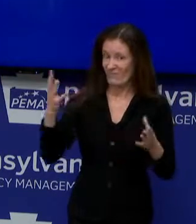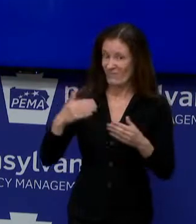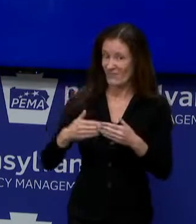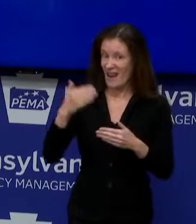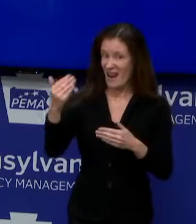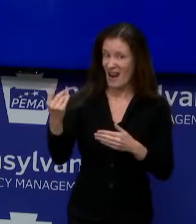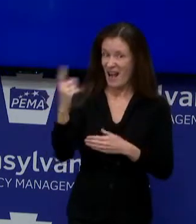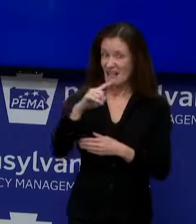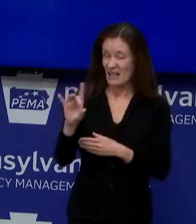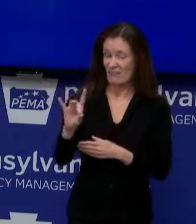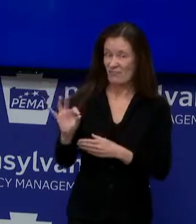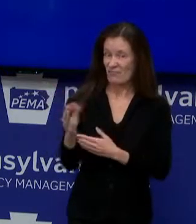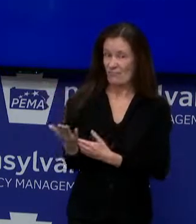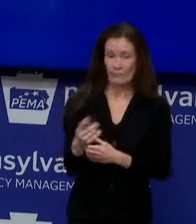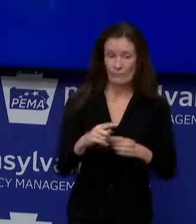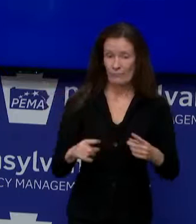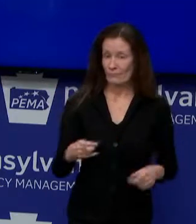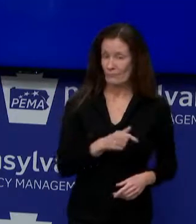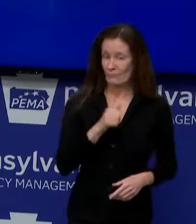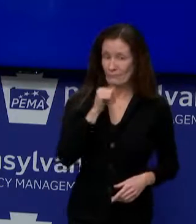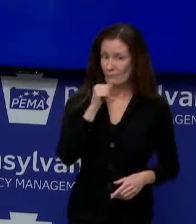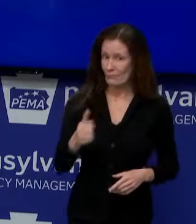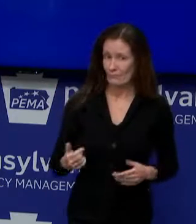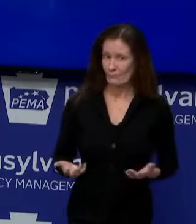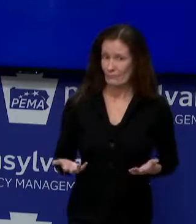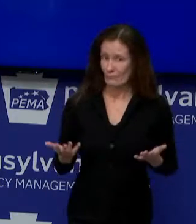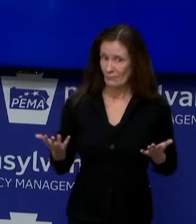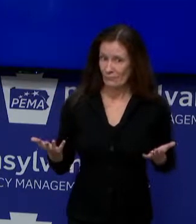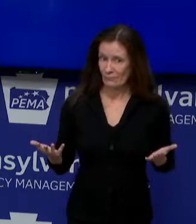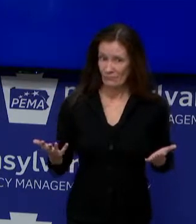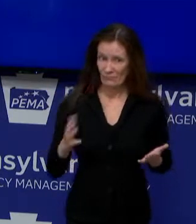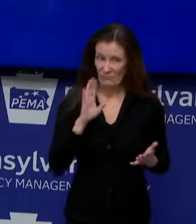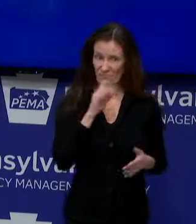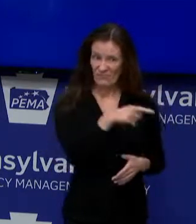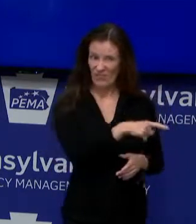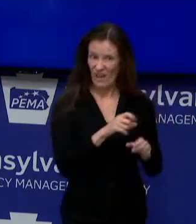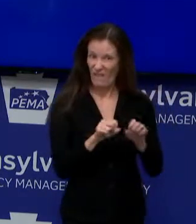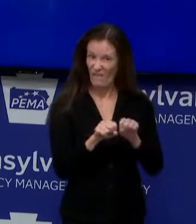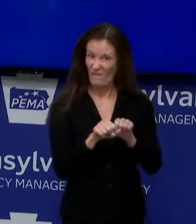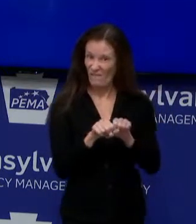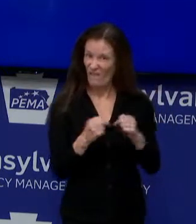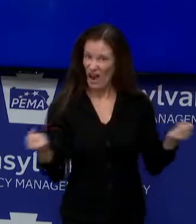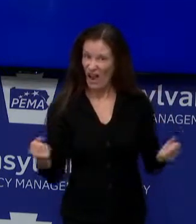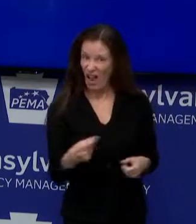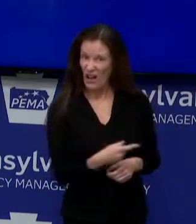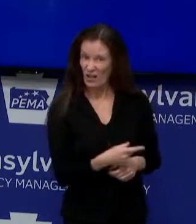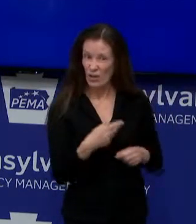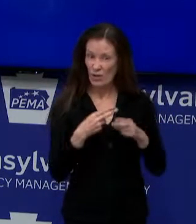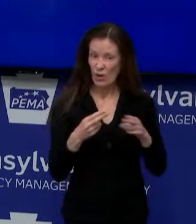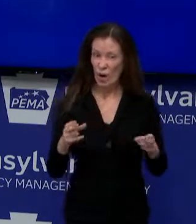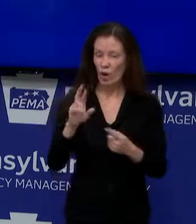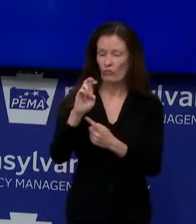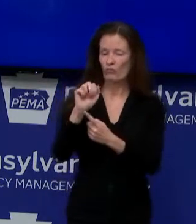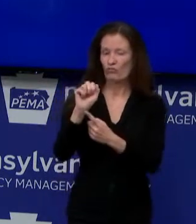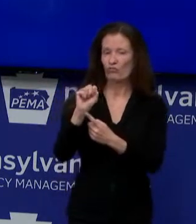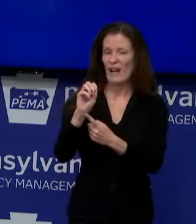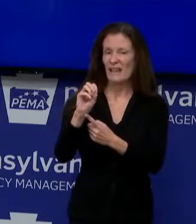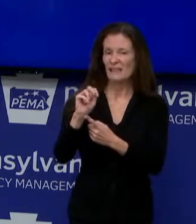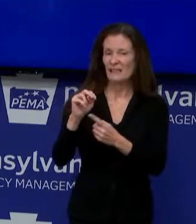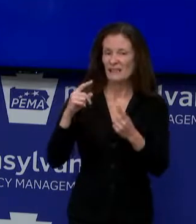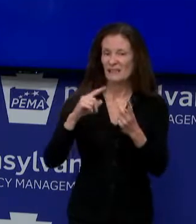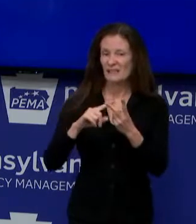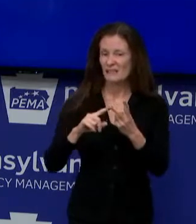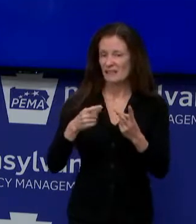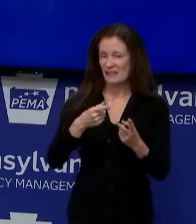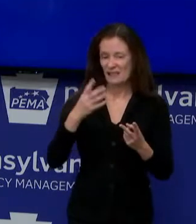oath of office, that they're engaged in treasonous activities. Sedition has been tossed out there. Governor, how would you